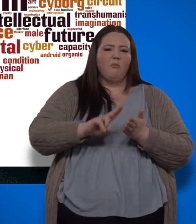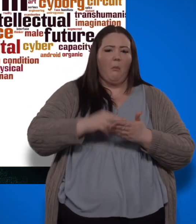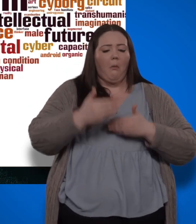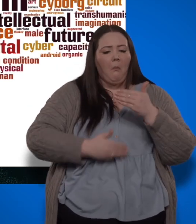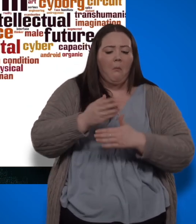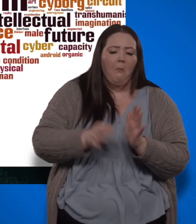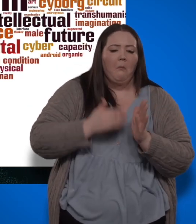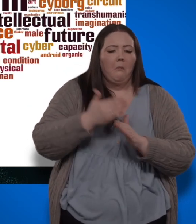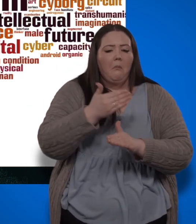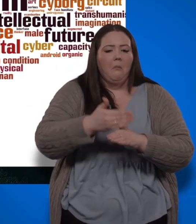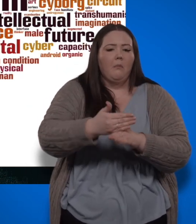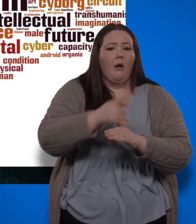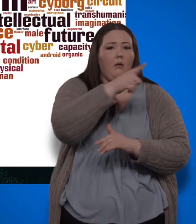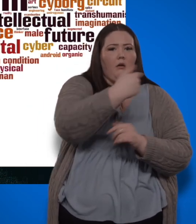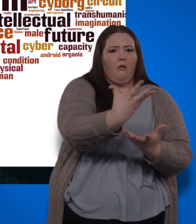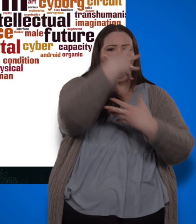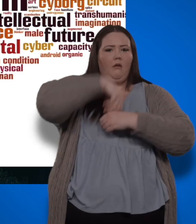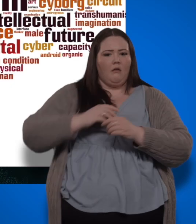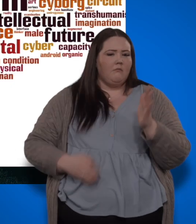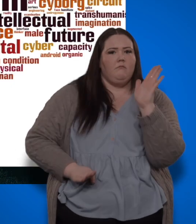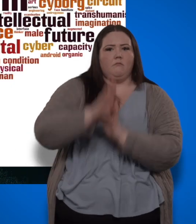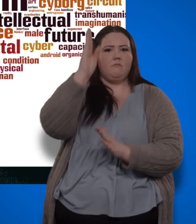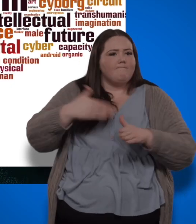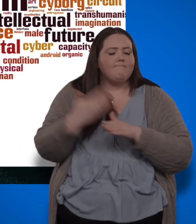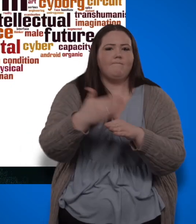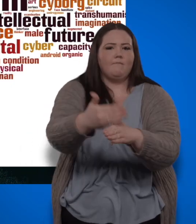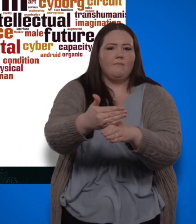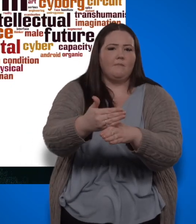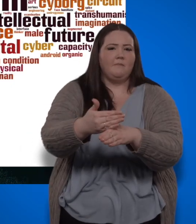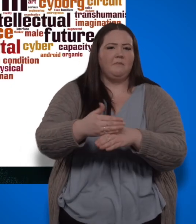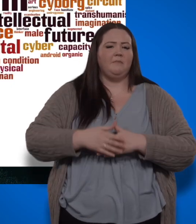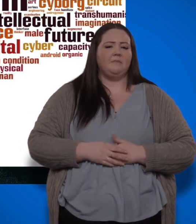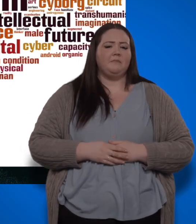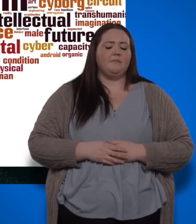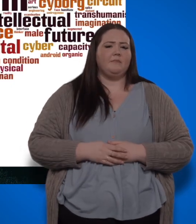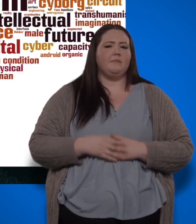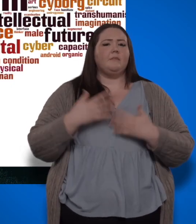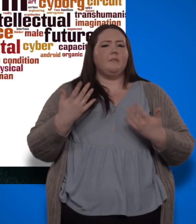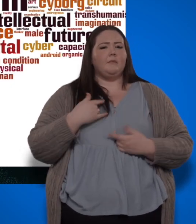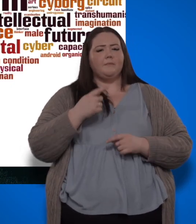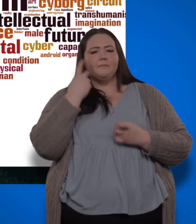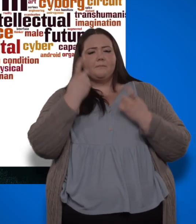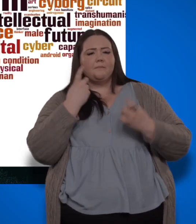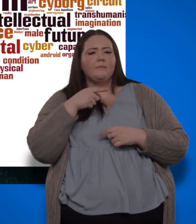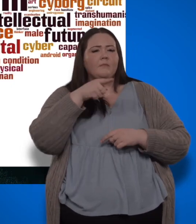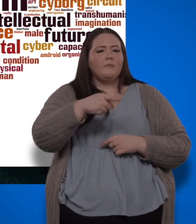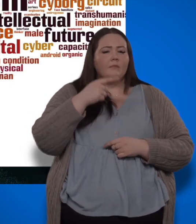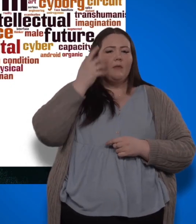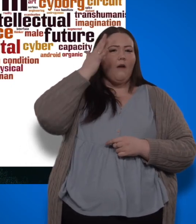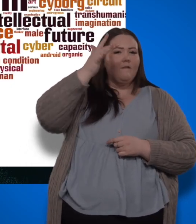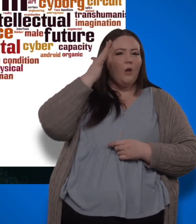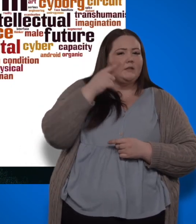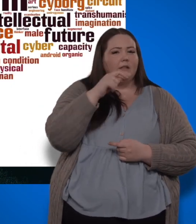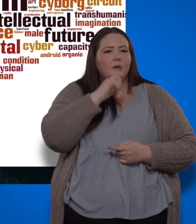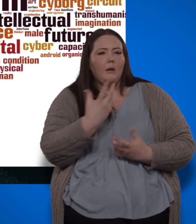fundamental ways. And I think we're going to hear a lot more about transhumanism. This is one of those philosophies whose time has